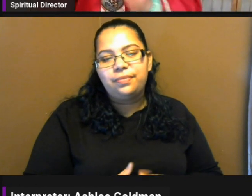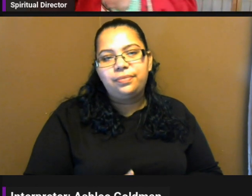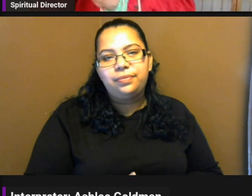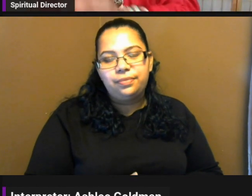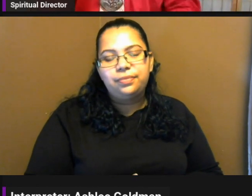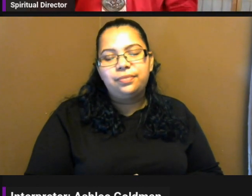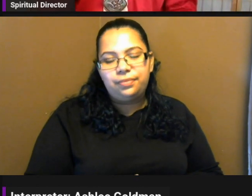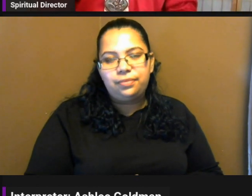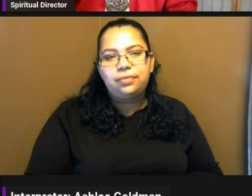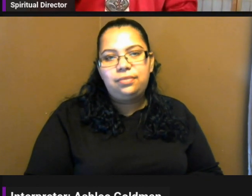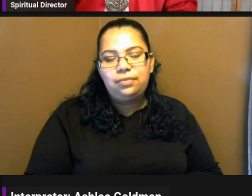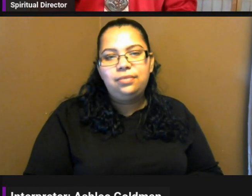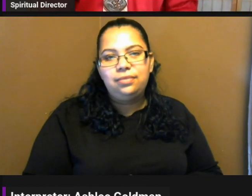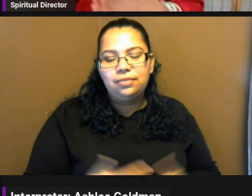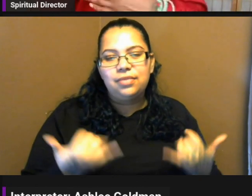And throughout all of this,